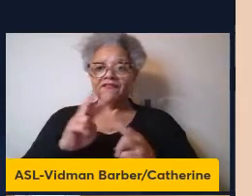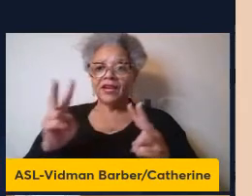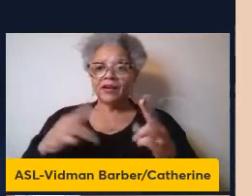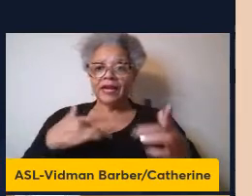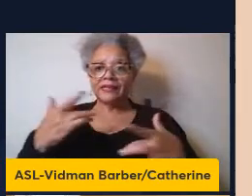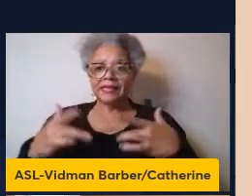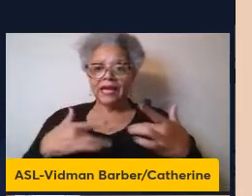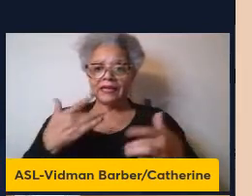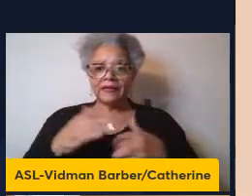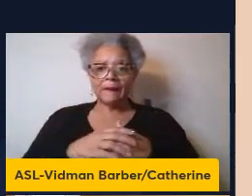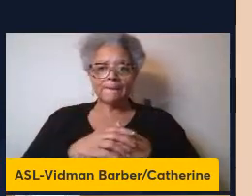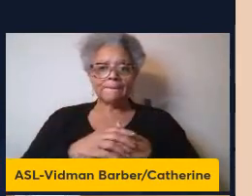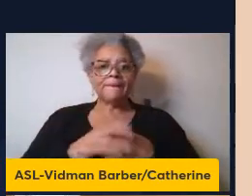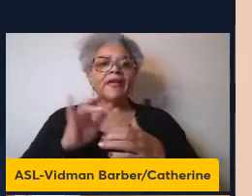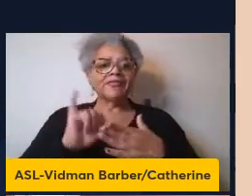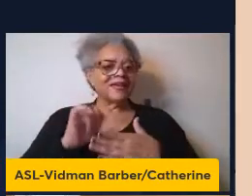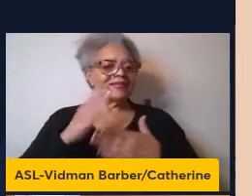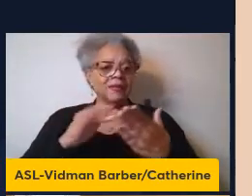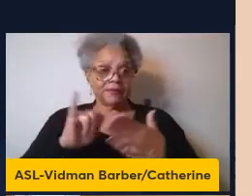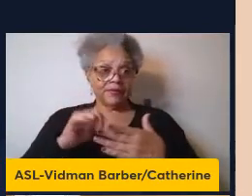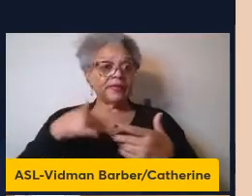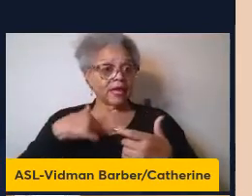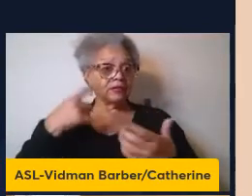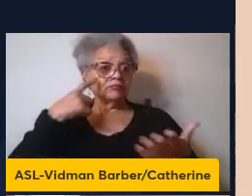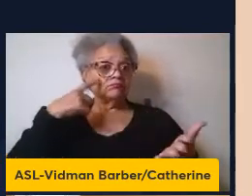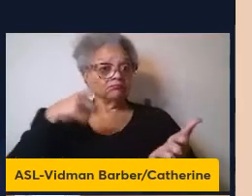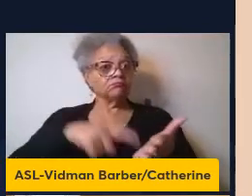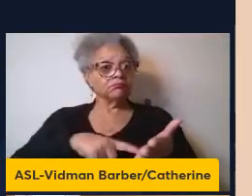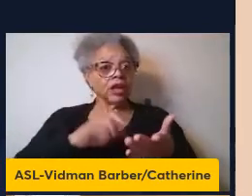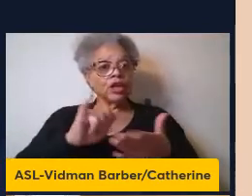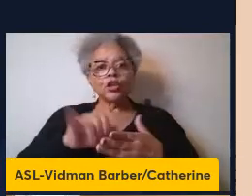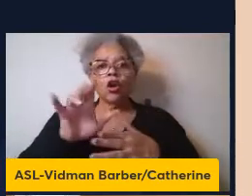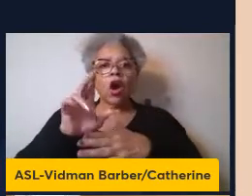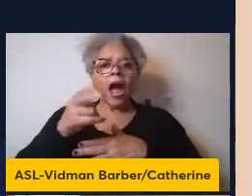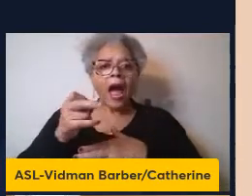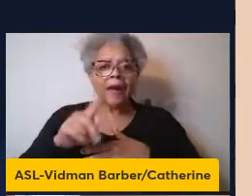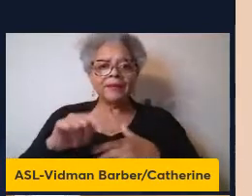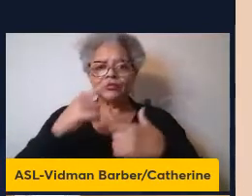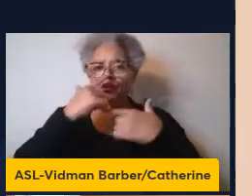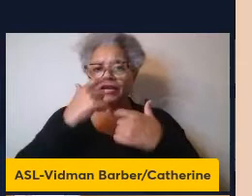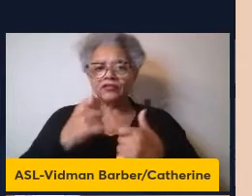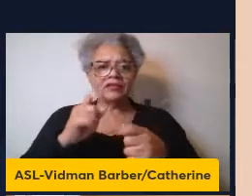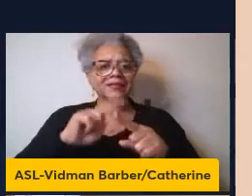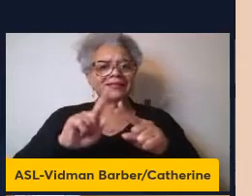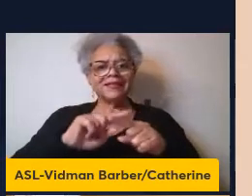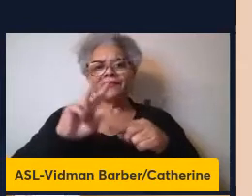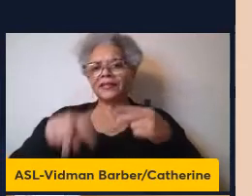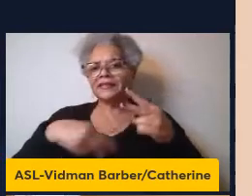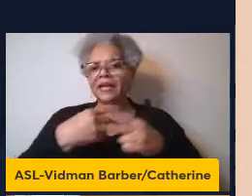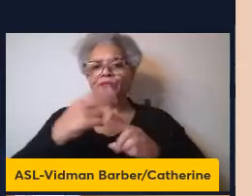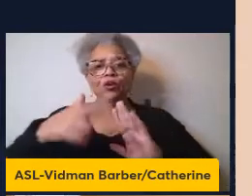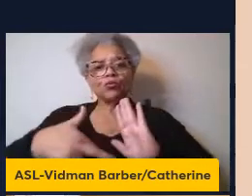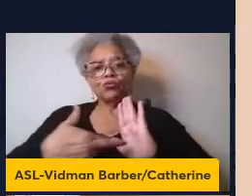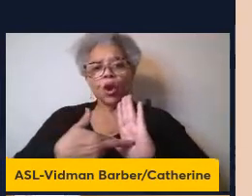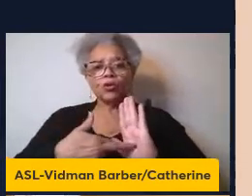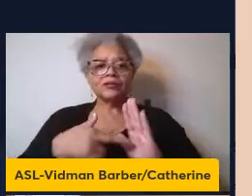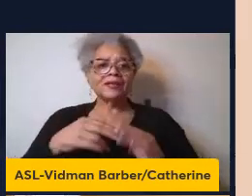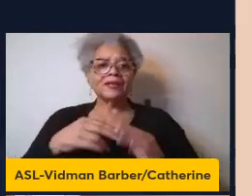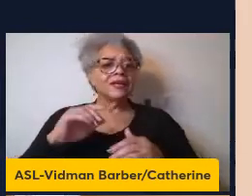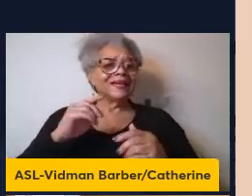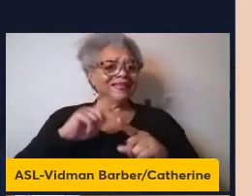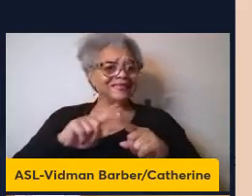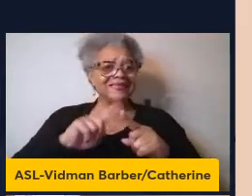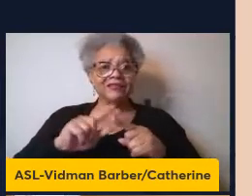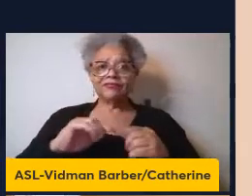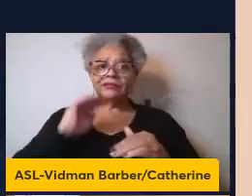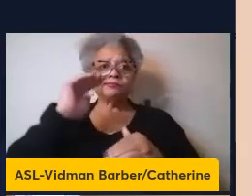shared that. That's something that is notable, right? Your hobbies, your interests, the kinds of roles you're looking for, milestones that you've reached